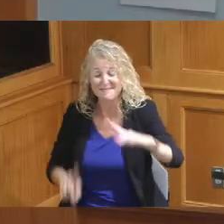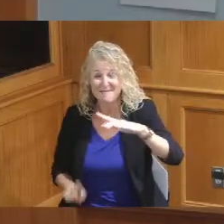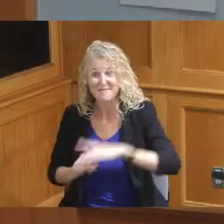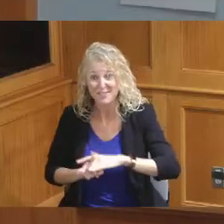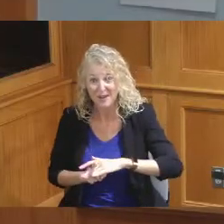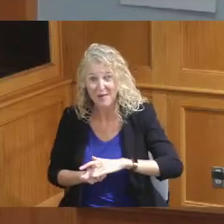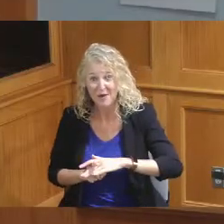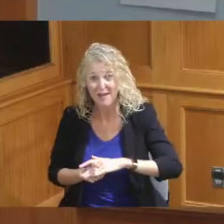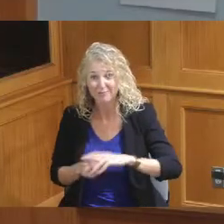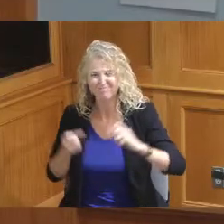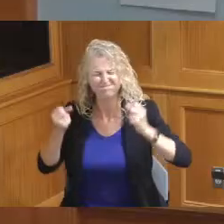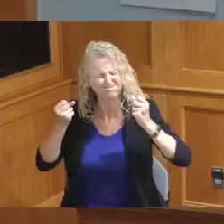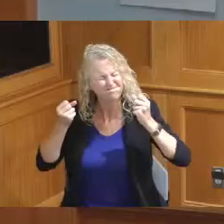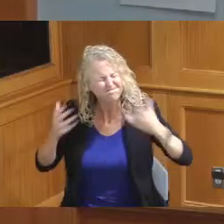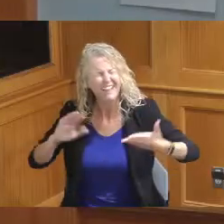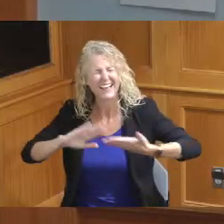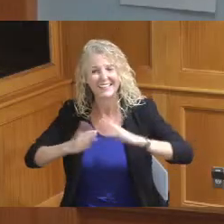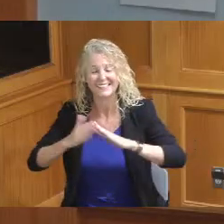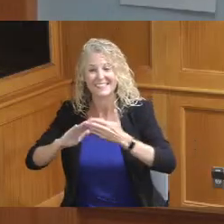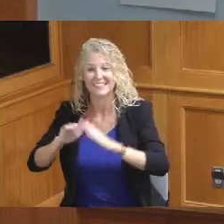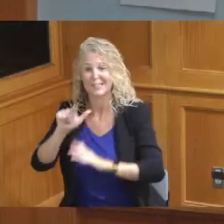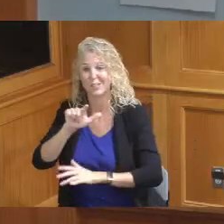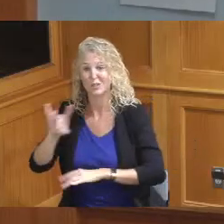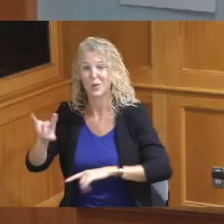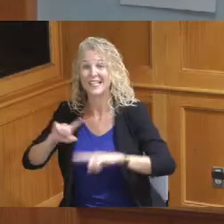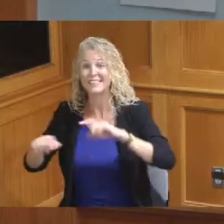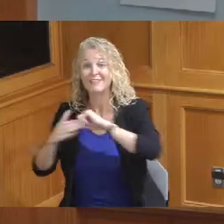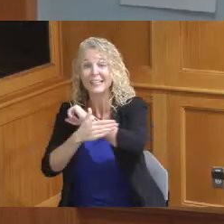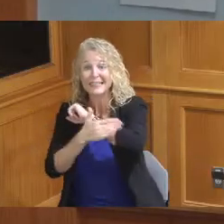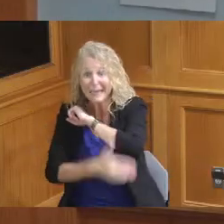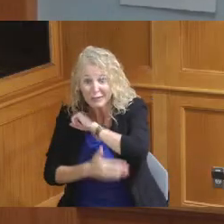and hundreds of cities, 28 different